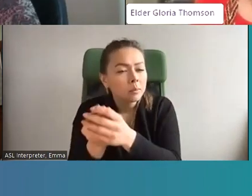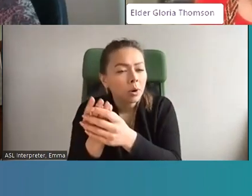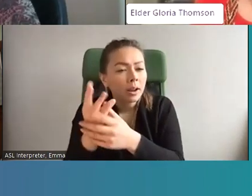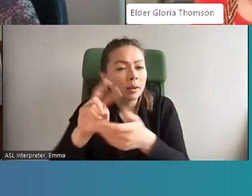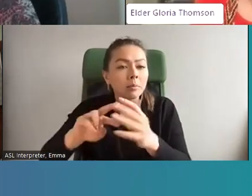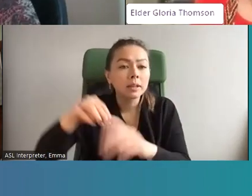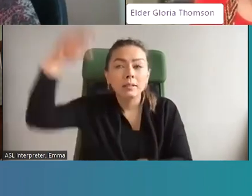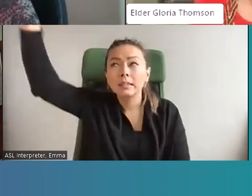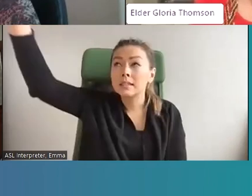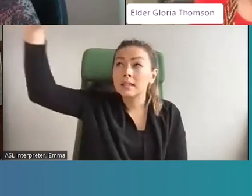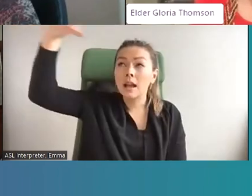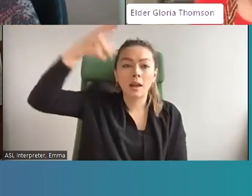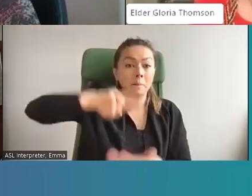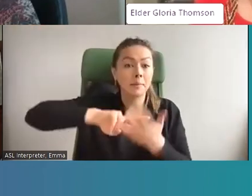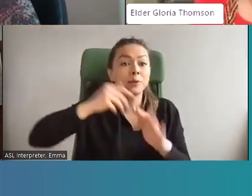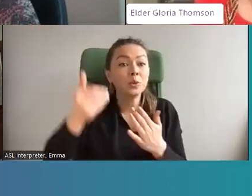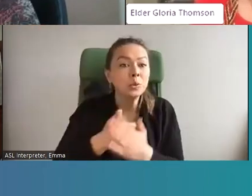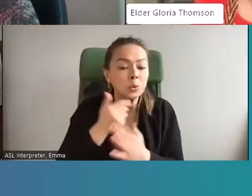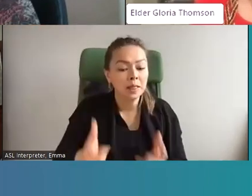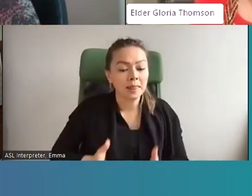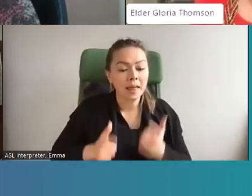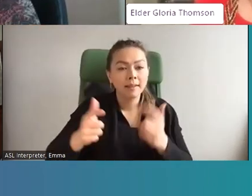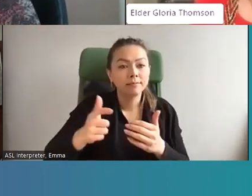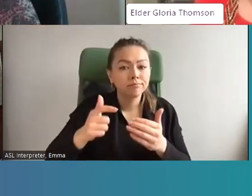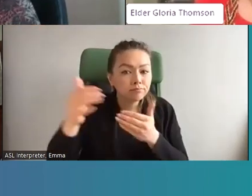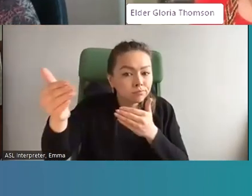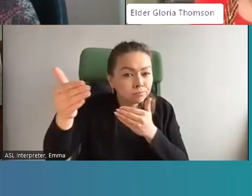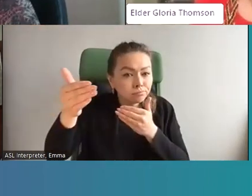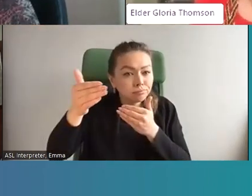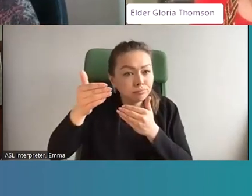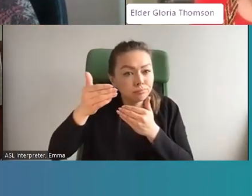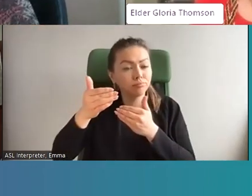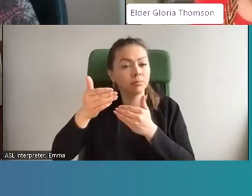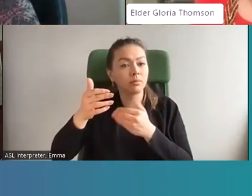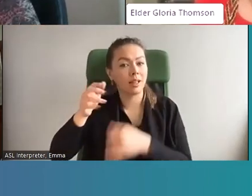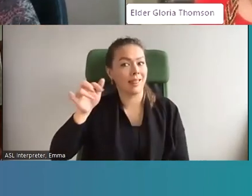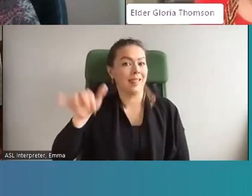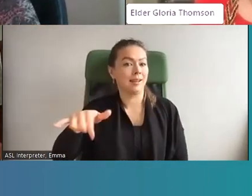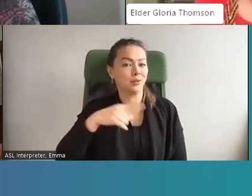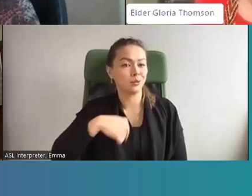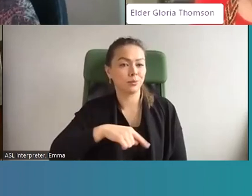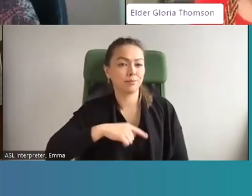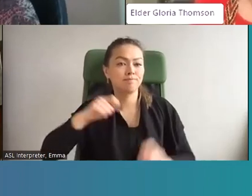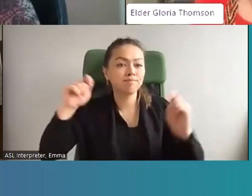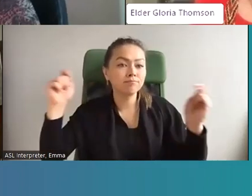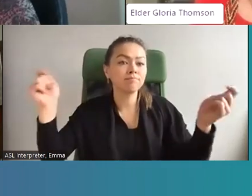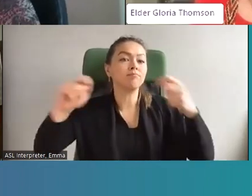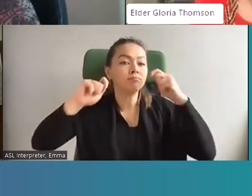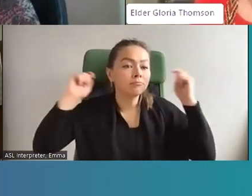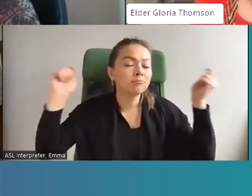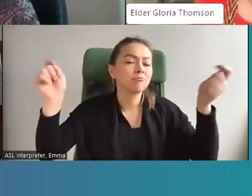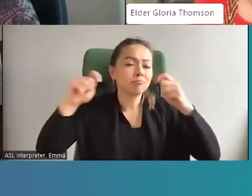that spring, and that's what we had celebrated during. Well, we